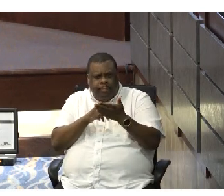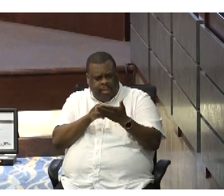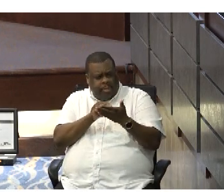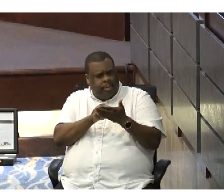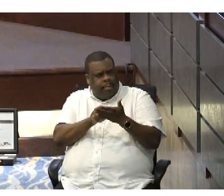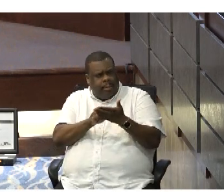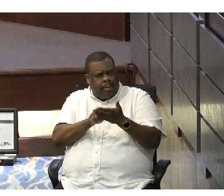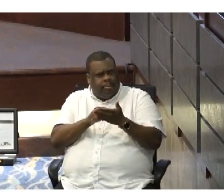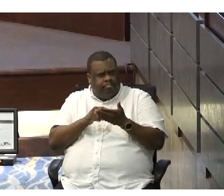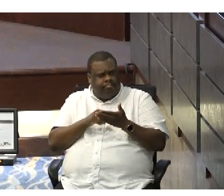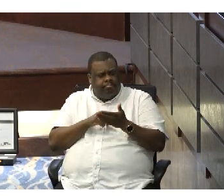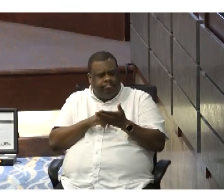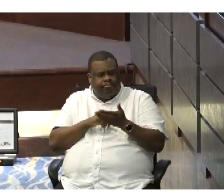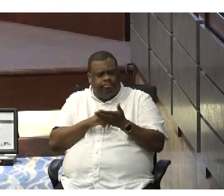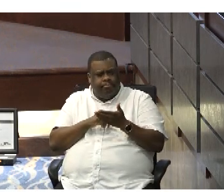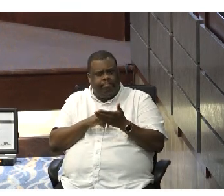center.